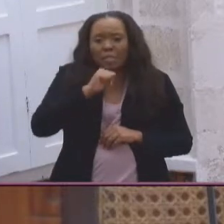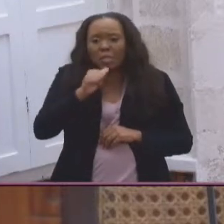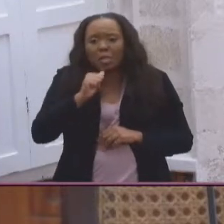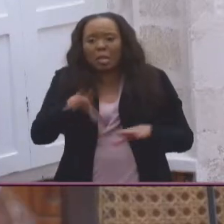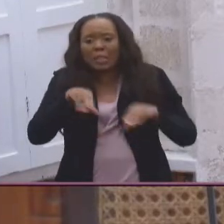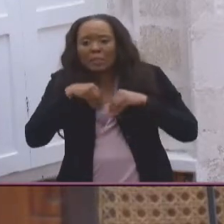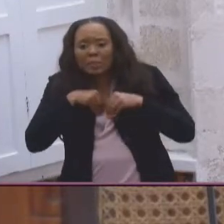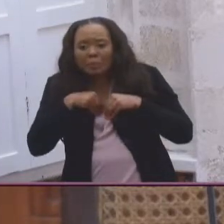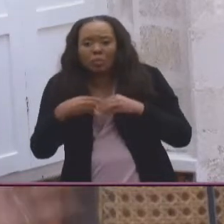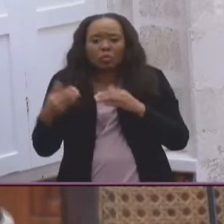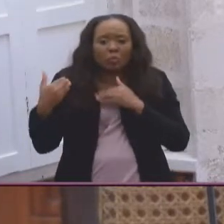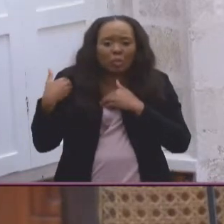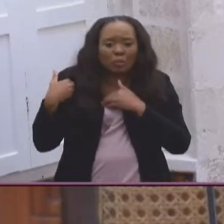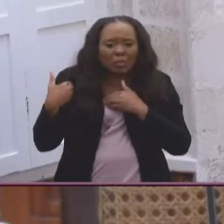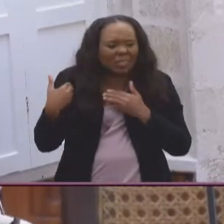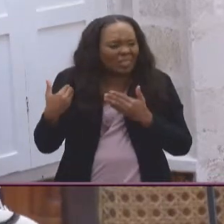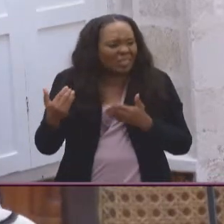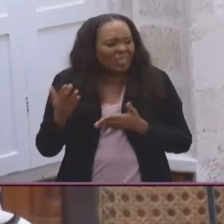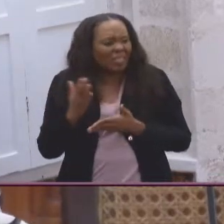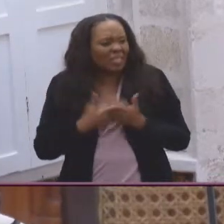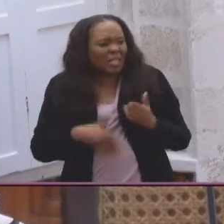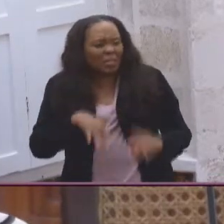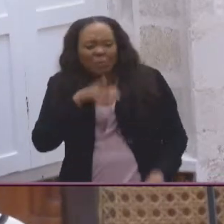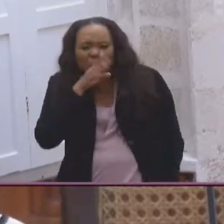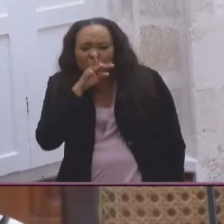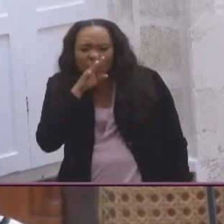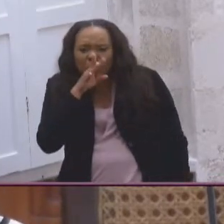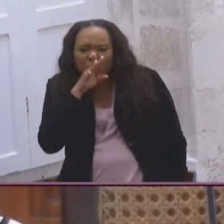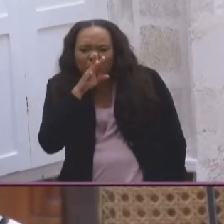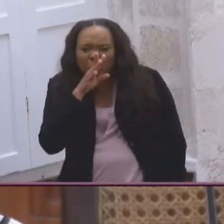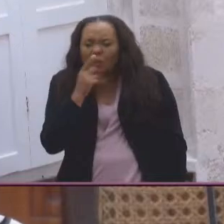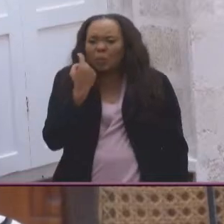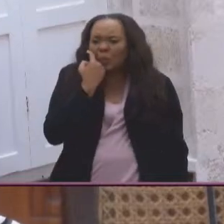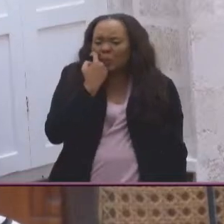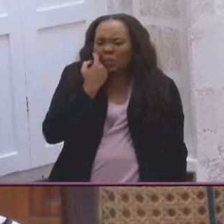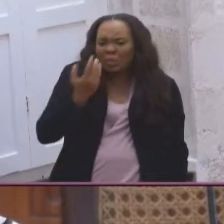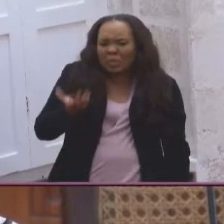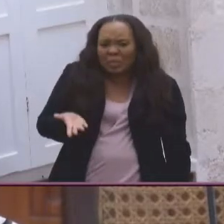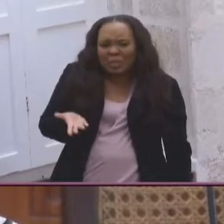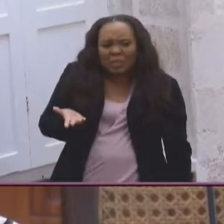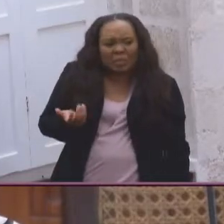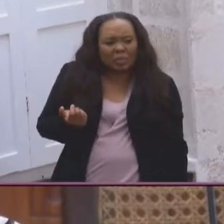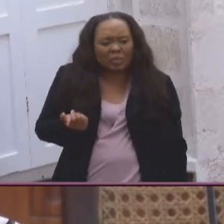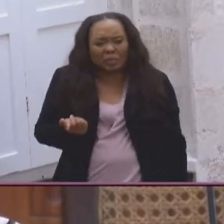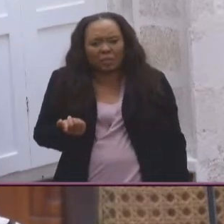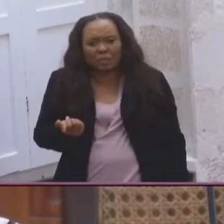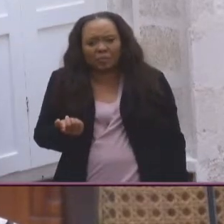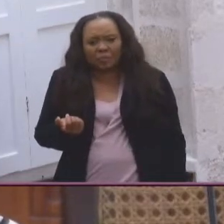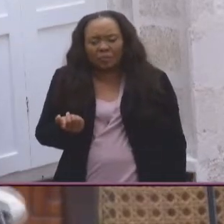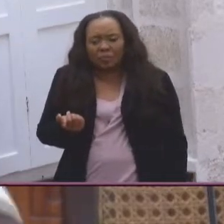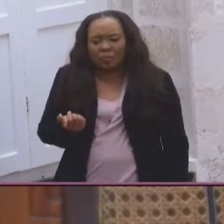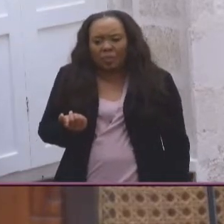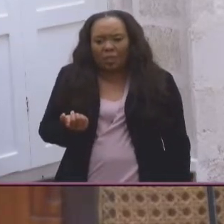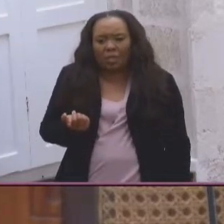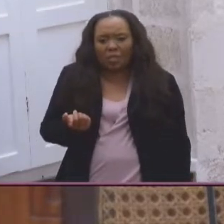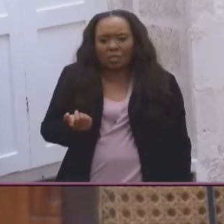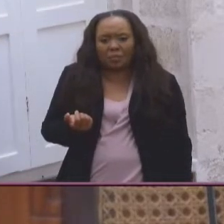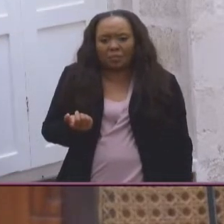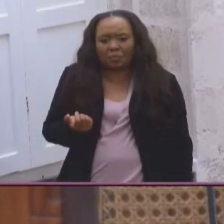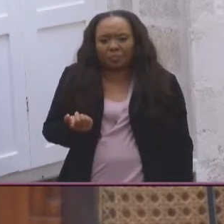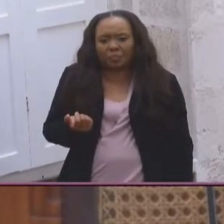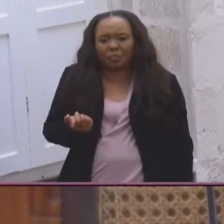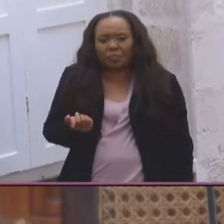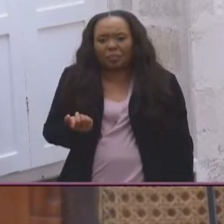similar statements which emerged either directly or by